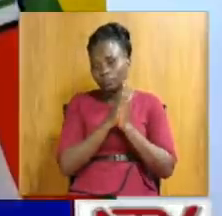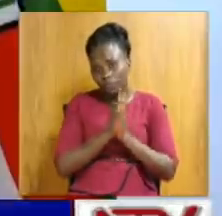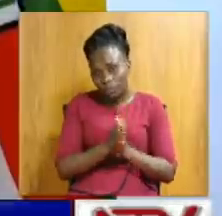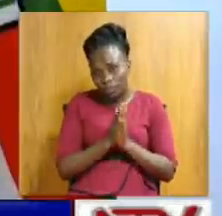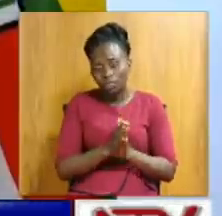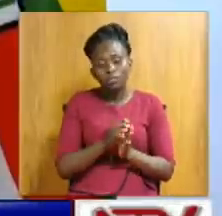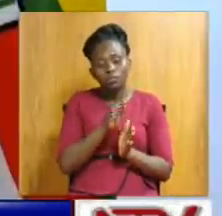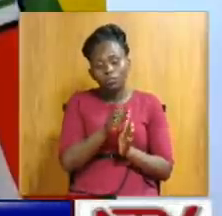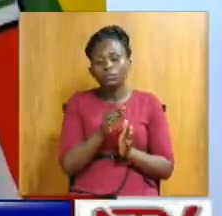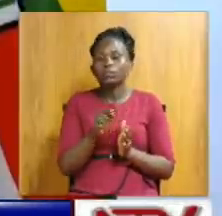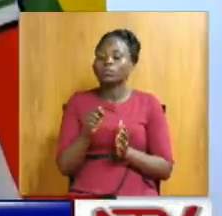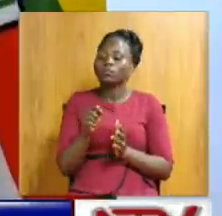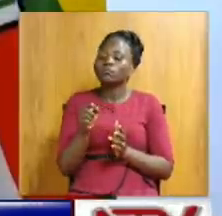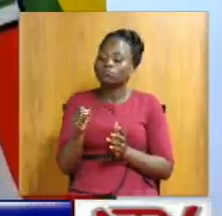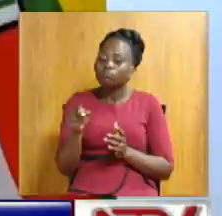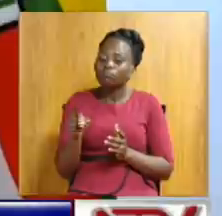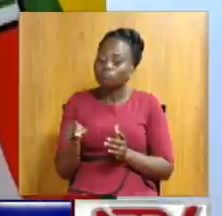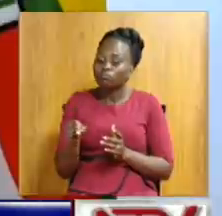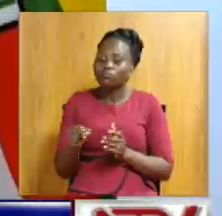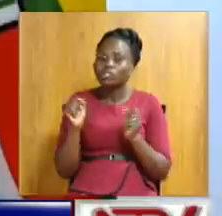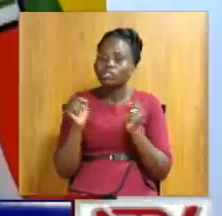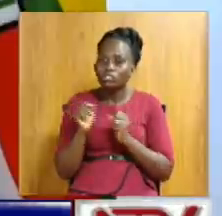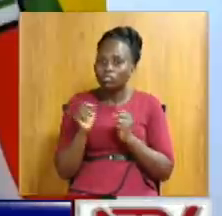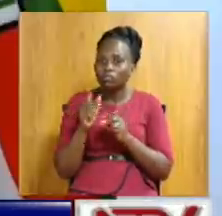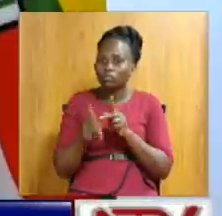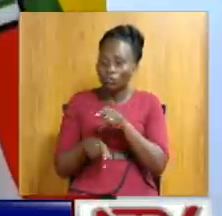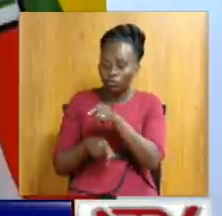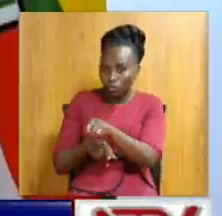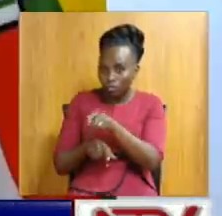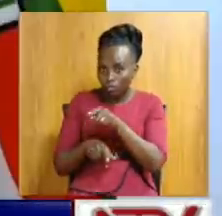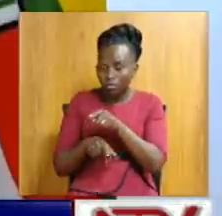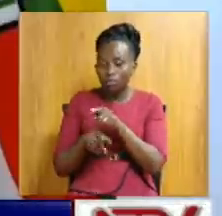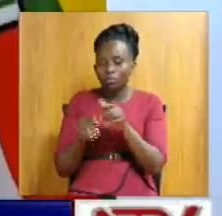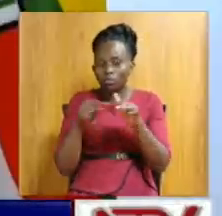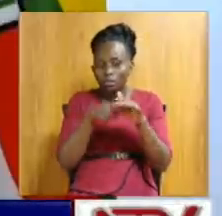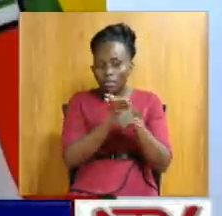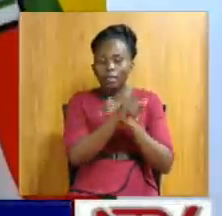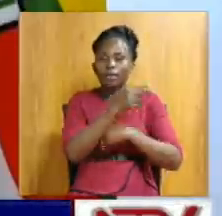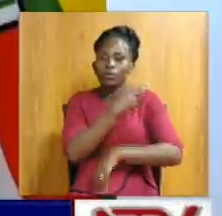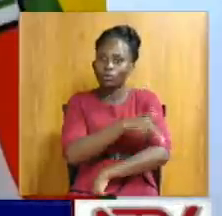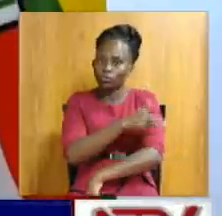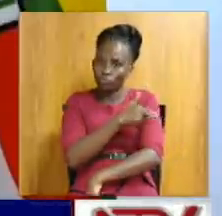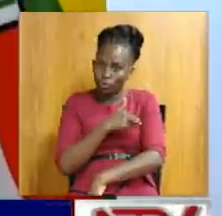these patients in a hospital